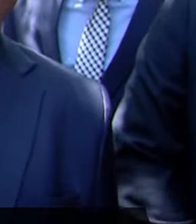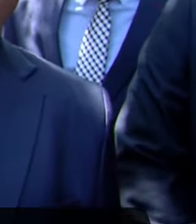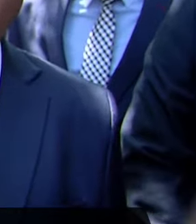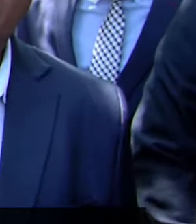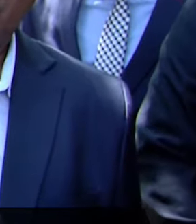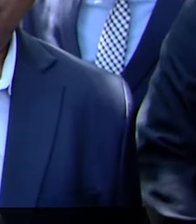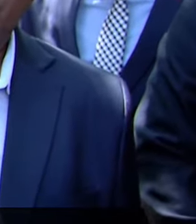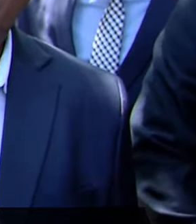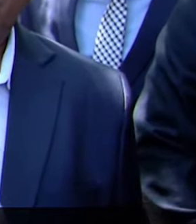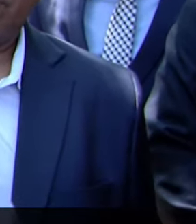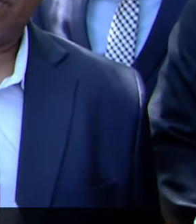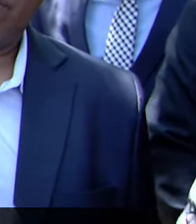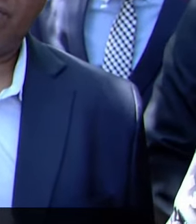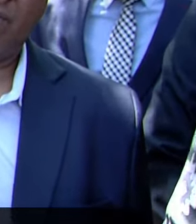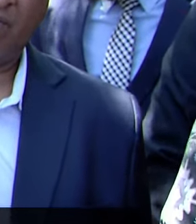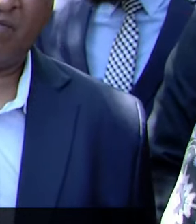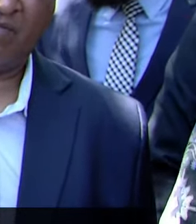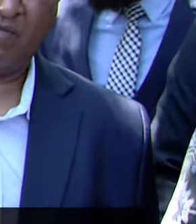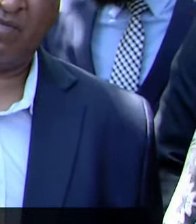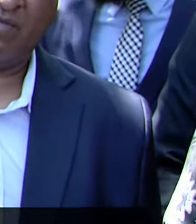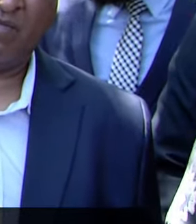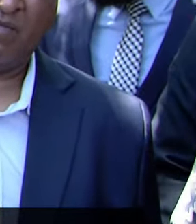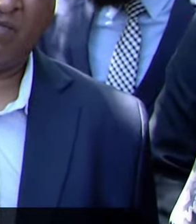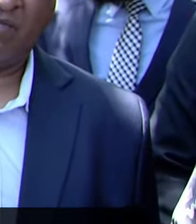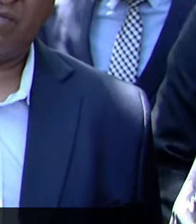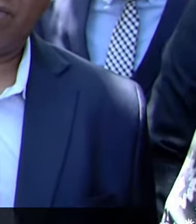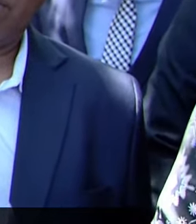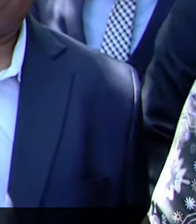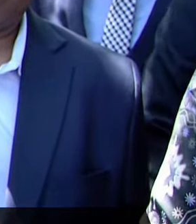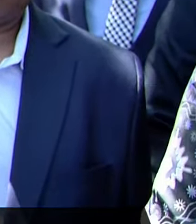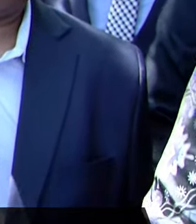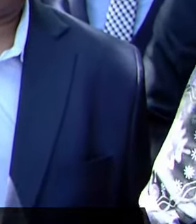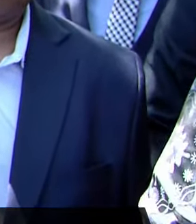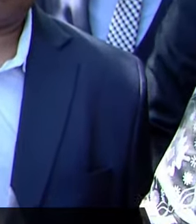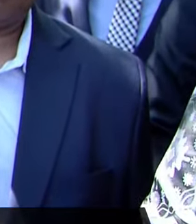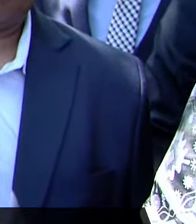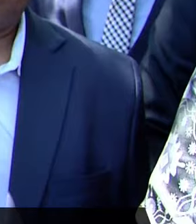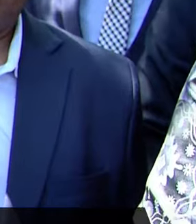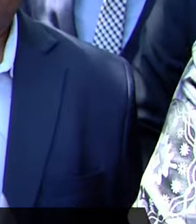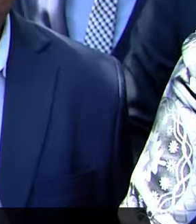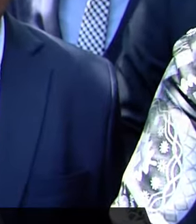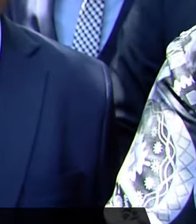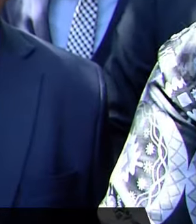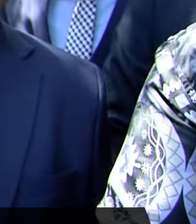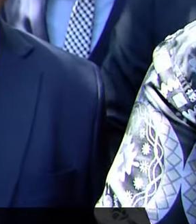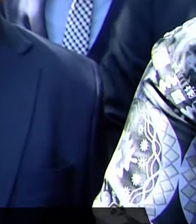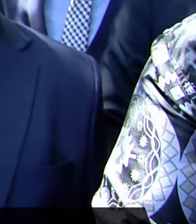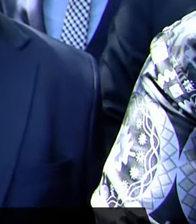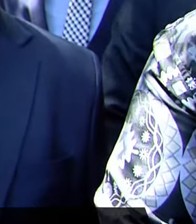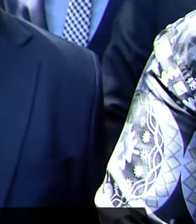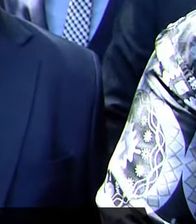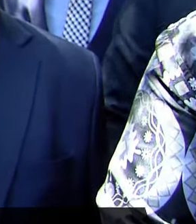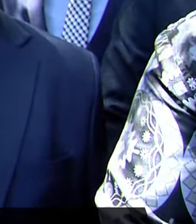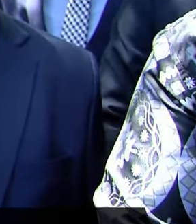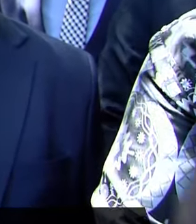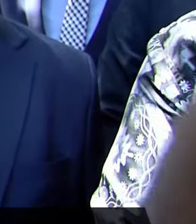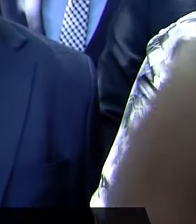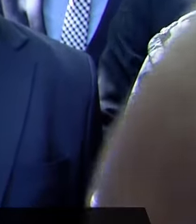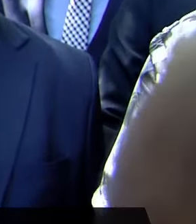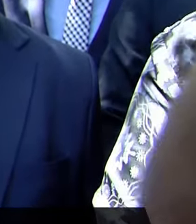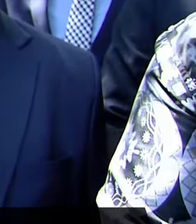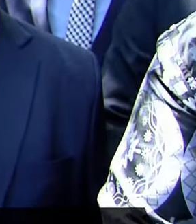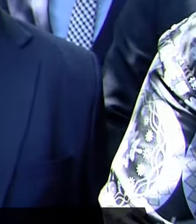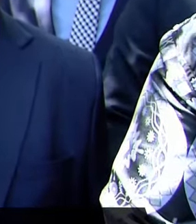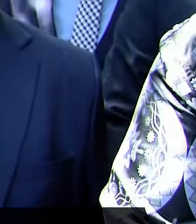look at our country now, and then we look at people like Aziz Pahad living. Yeah, so what's